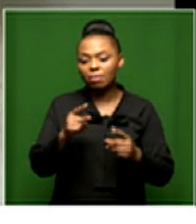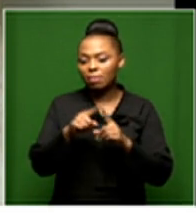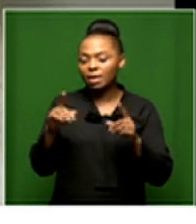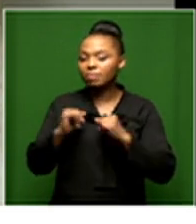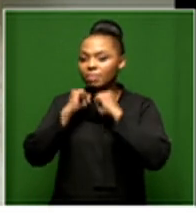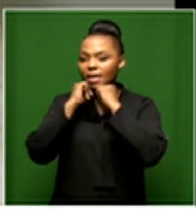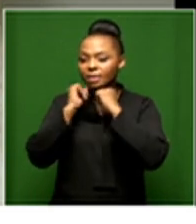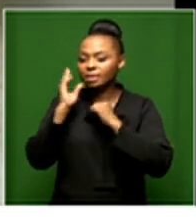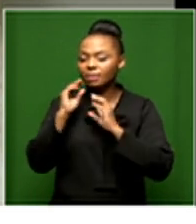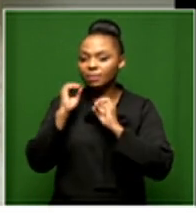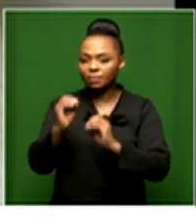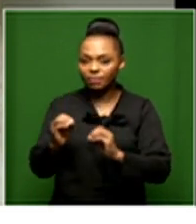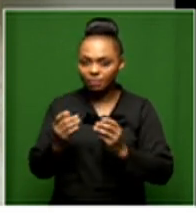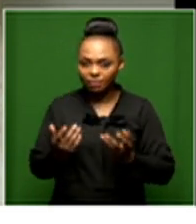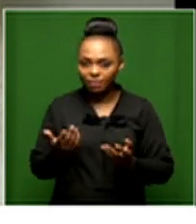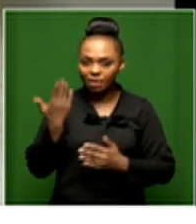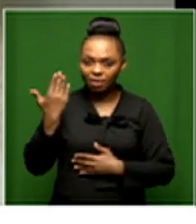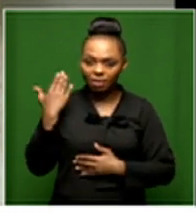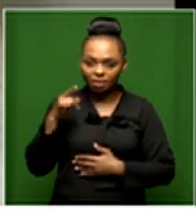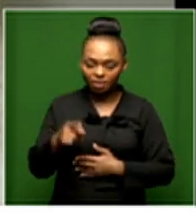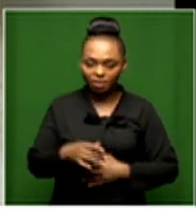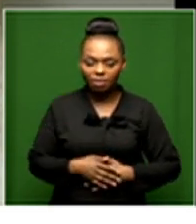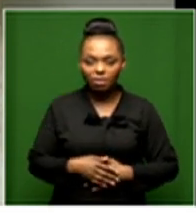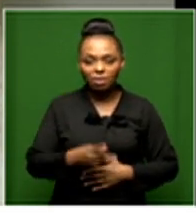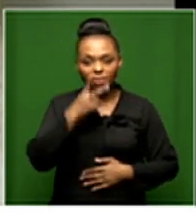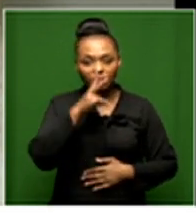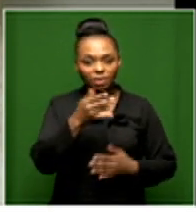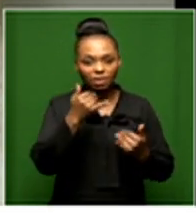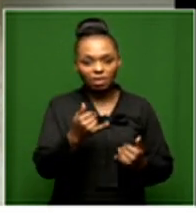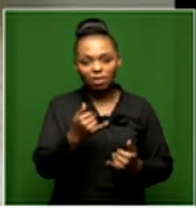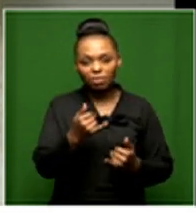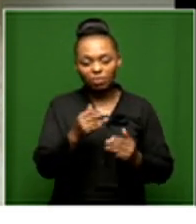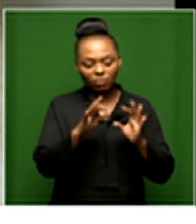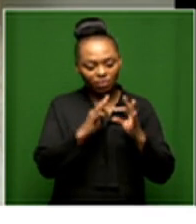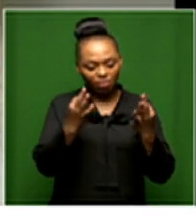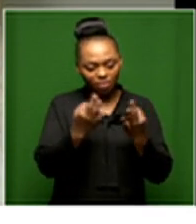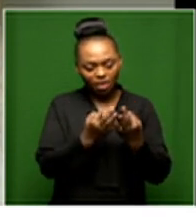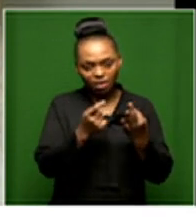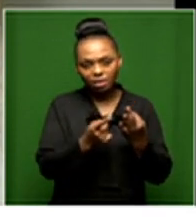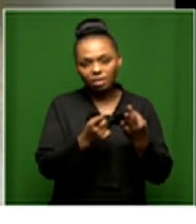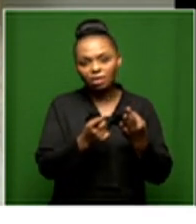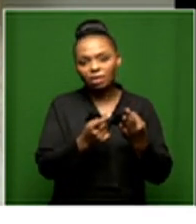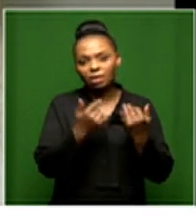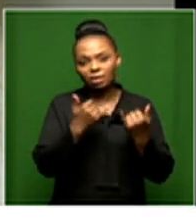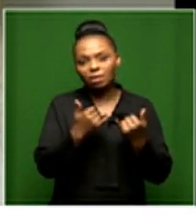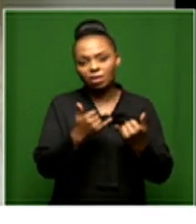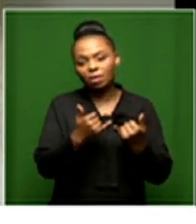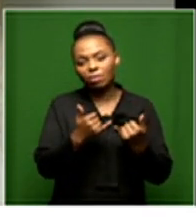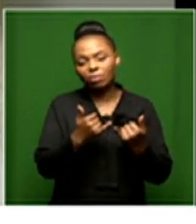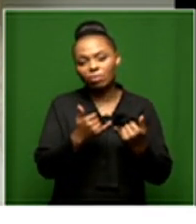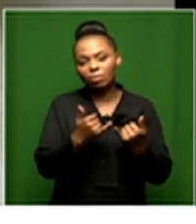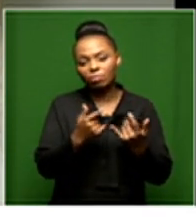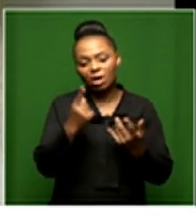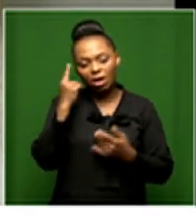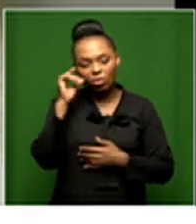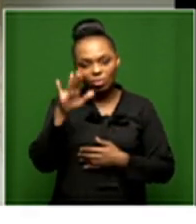A multi-generational estate, that restores the bond between families. It also provides us accommodation